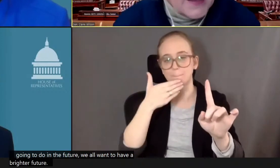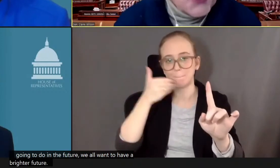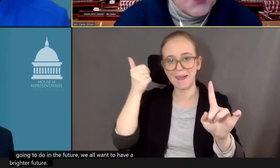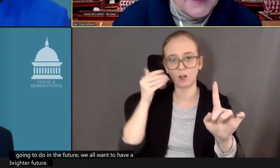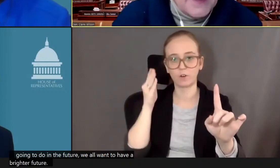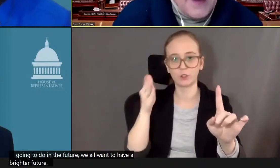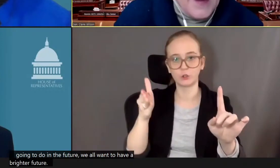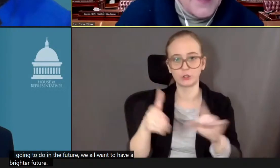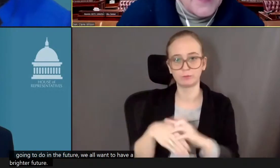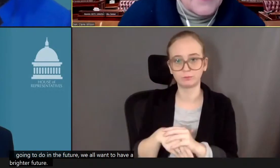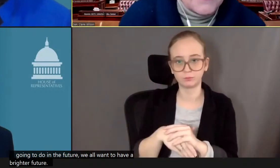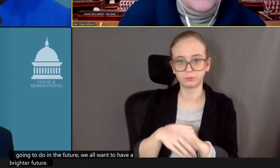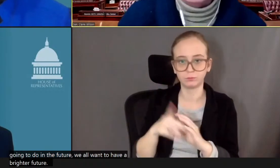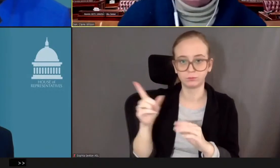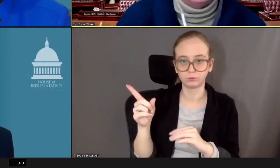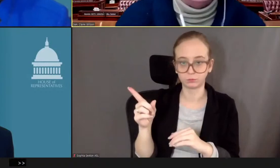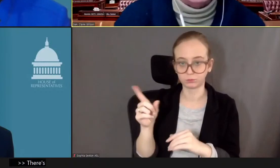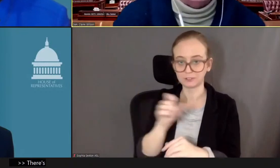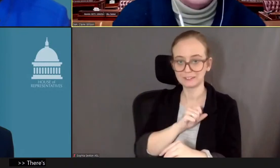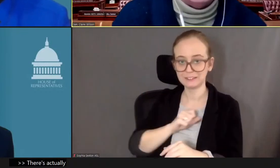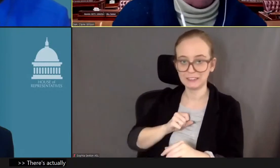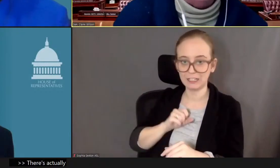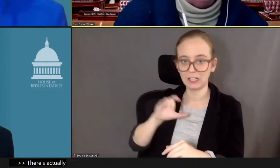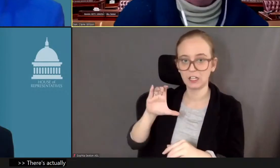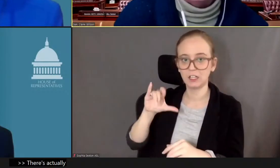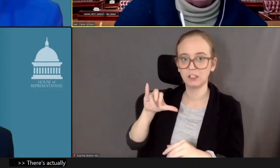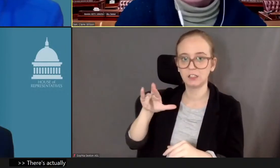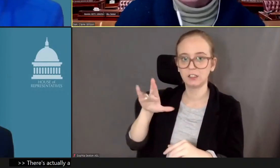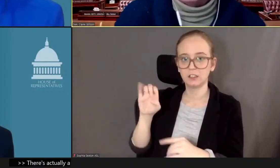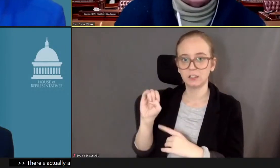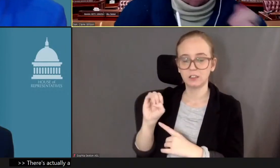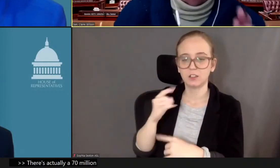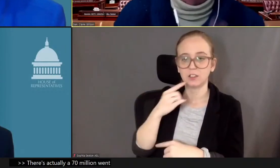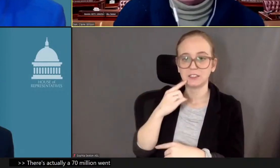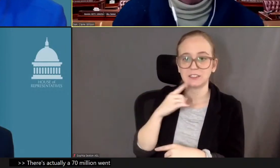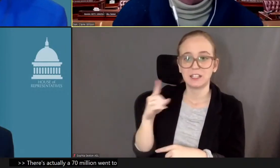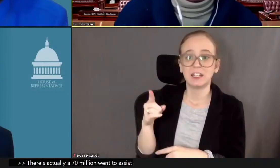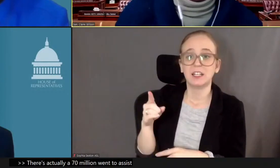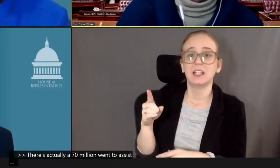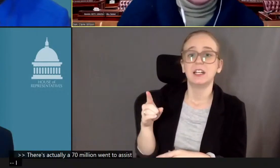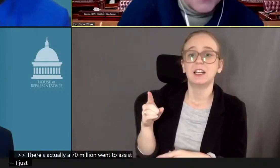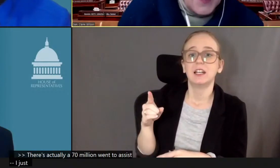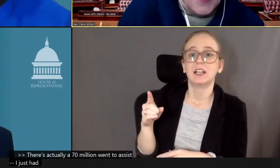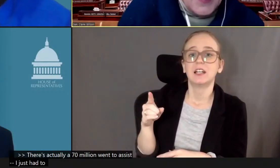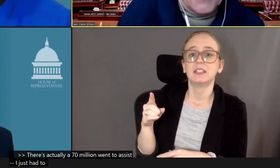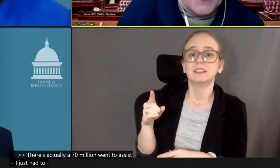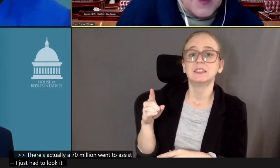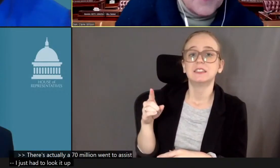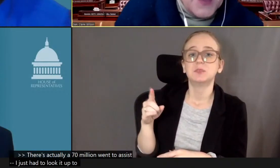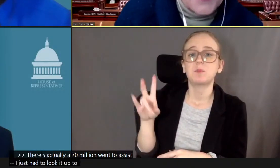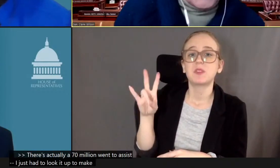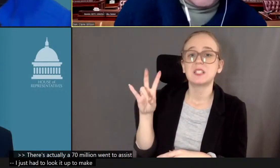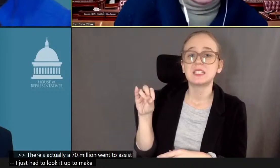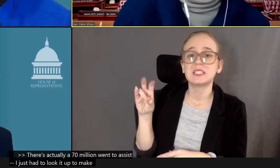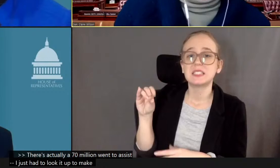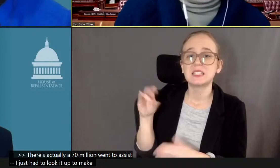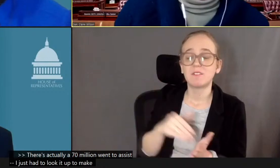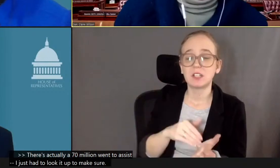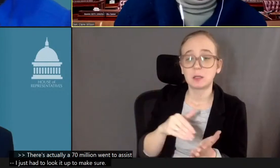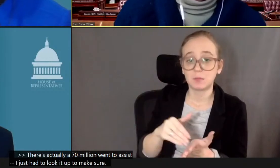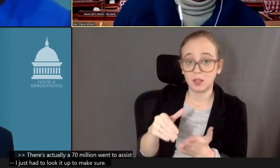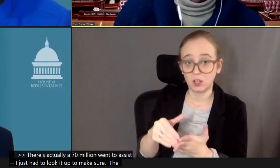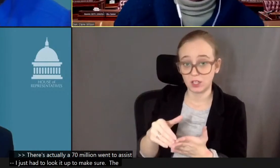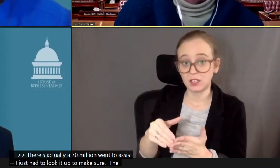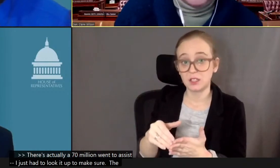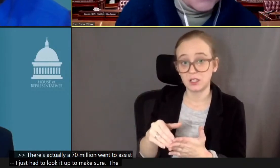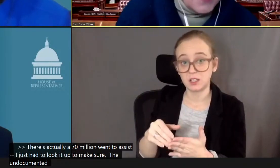There's actually a 70 million went to assist. I just had to look it up to make sure. The undocumented